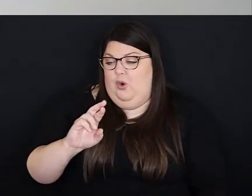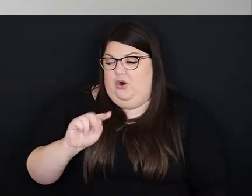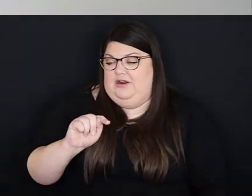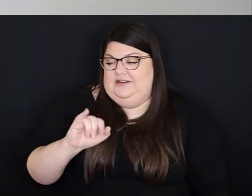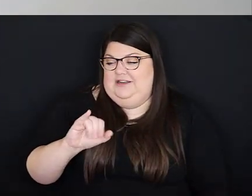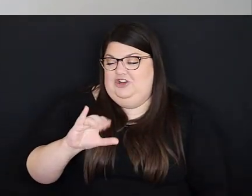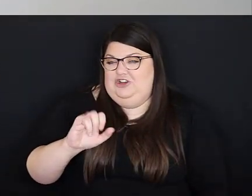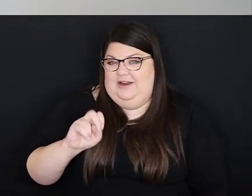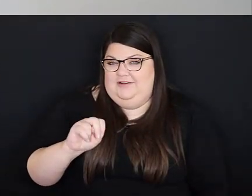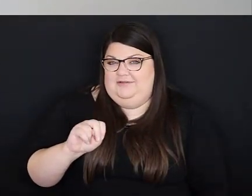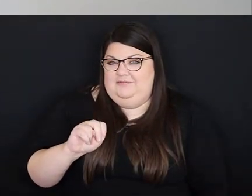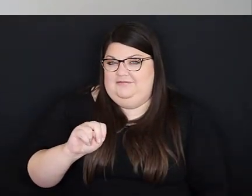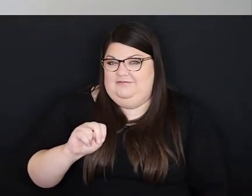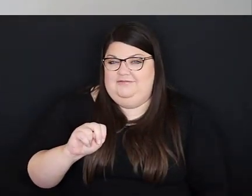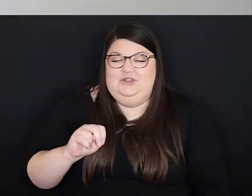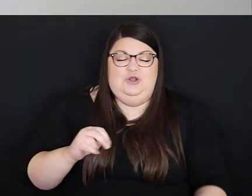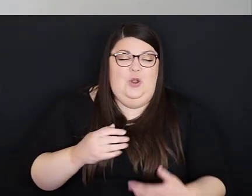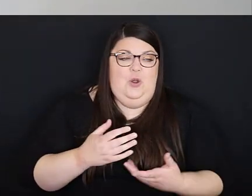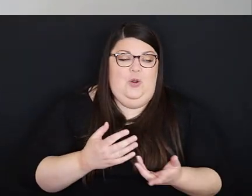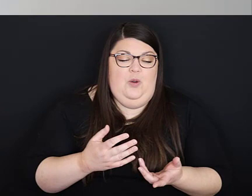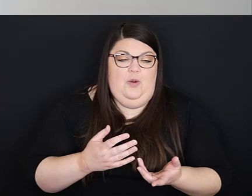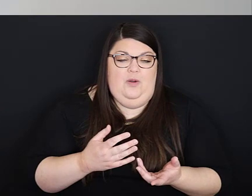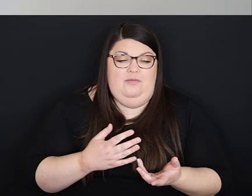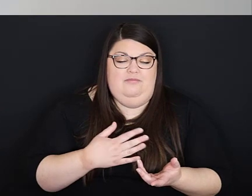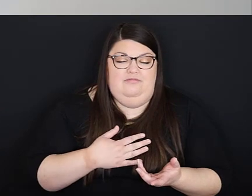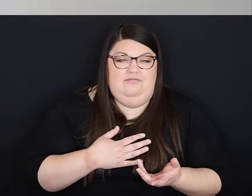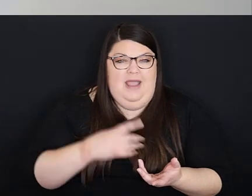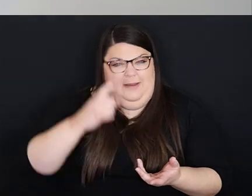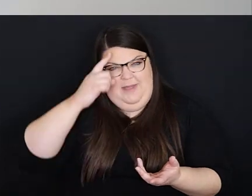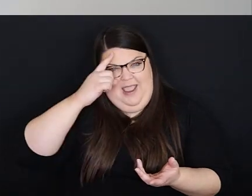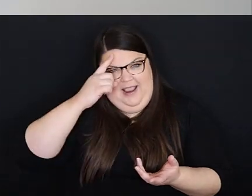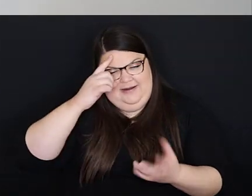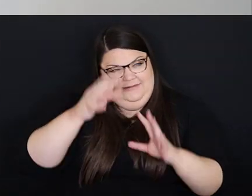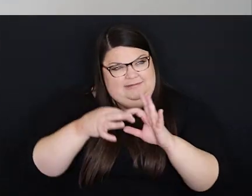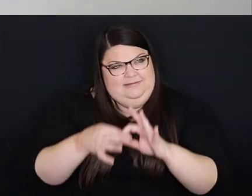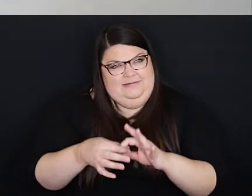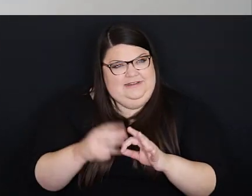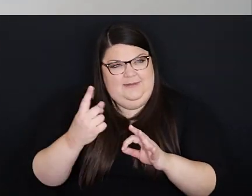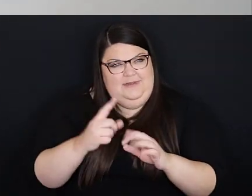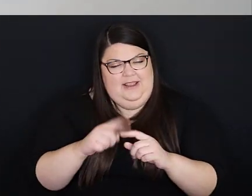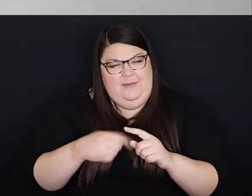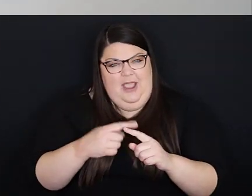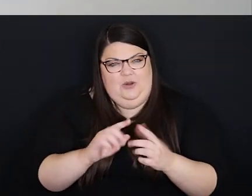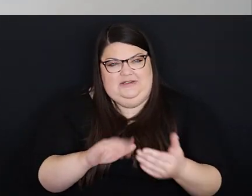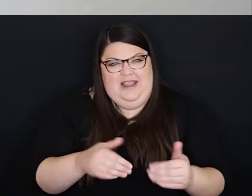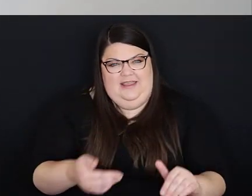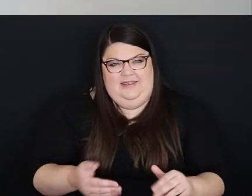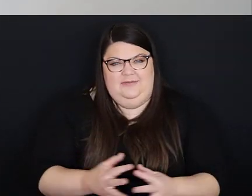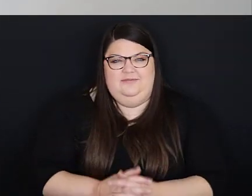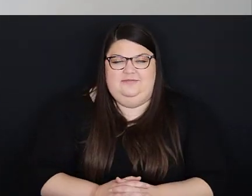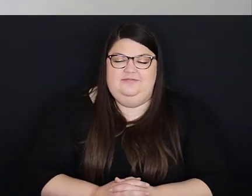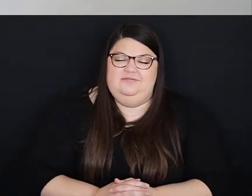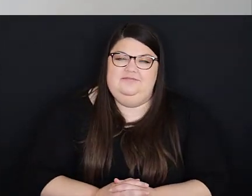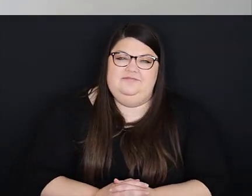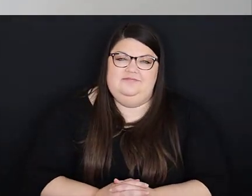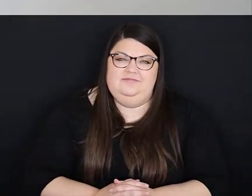my mind kind of thinks in terms of doing something about death. Mm-hmm. Yeah.